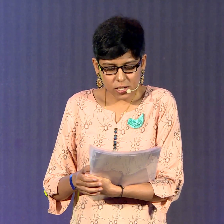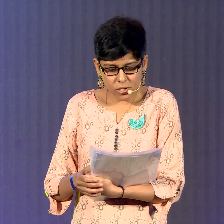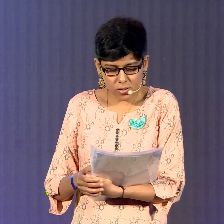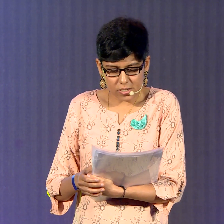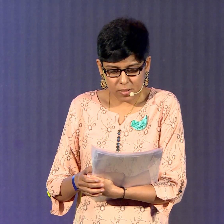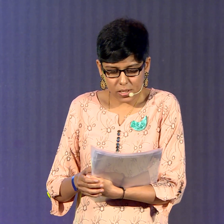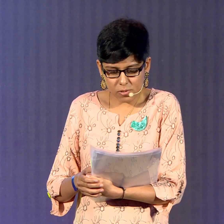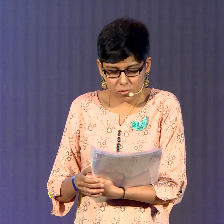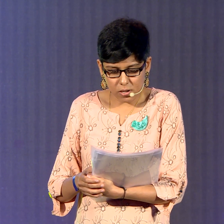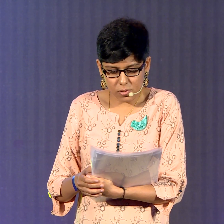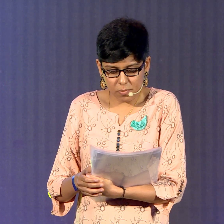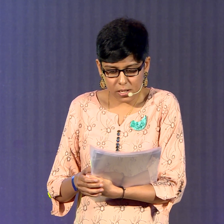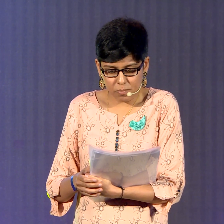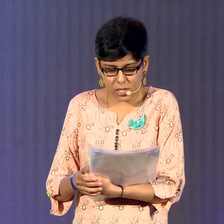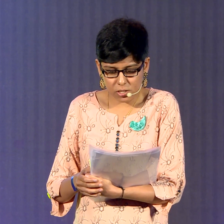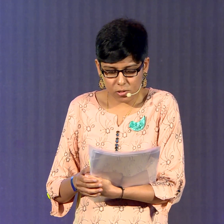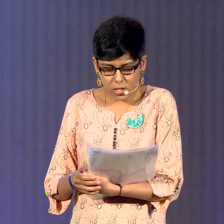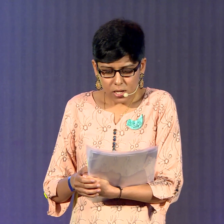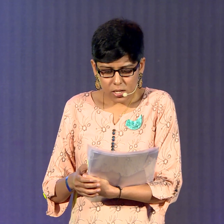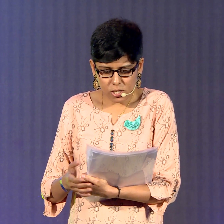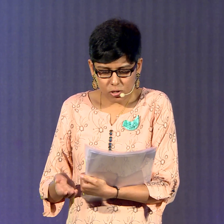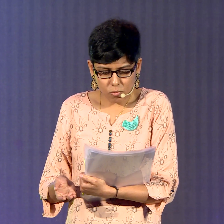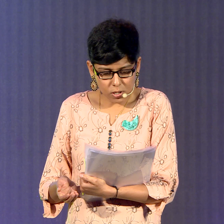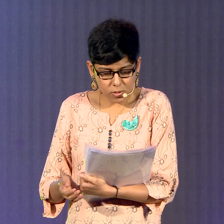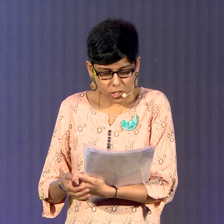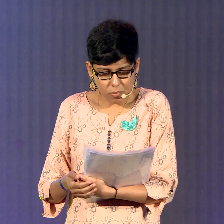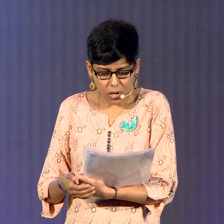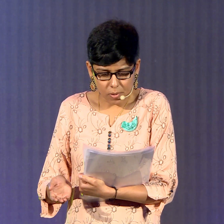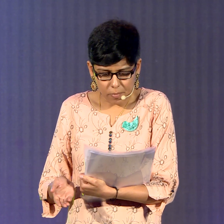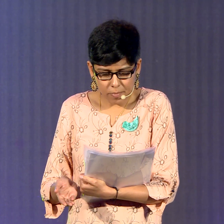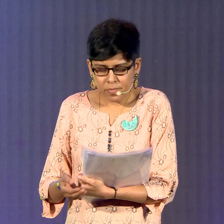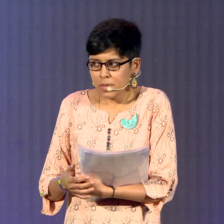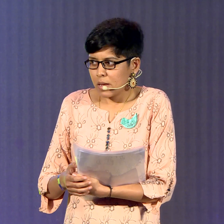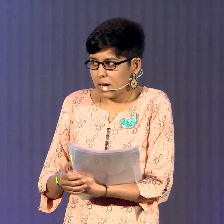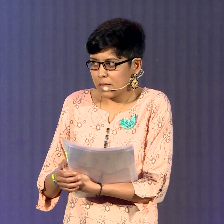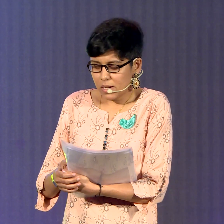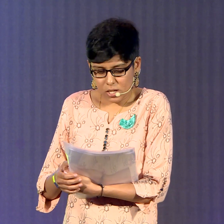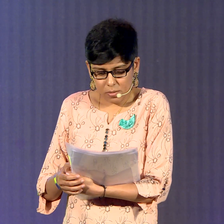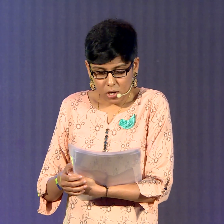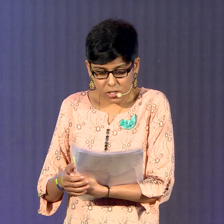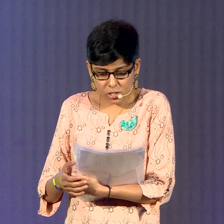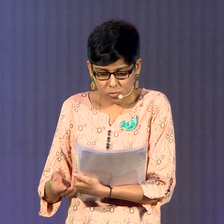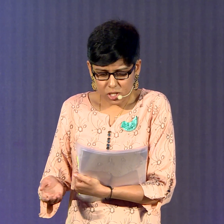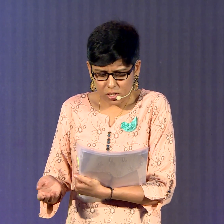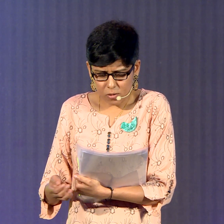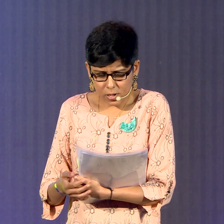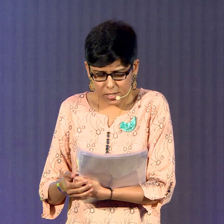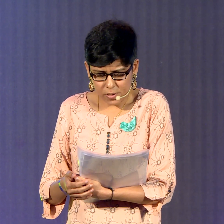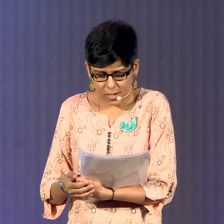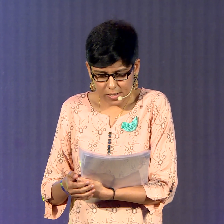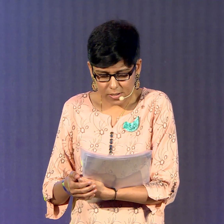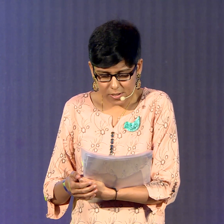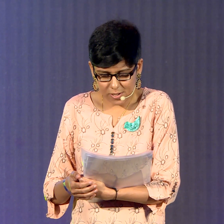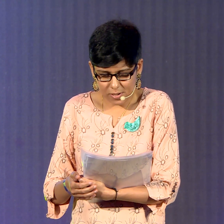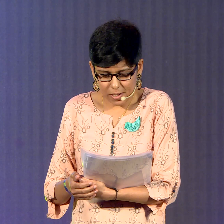by a teacher that something was wrong with me in preschool and didn't know what was the problem. At that time, autism was not